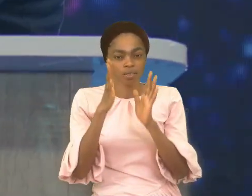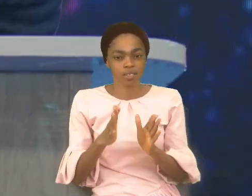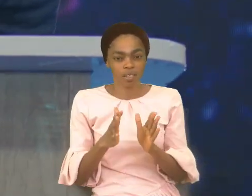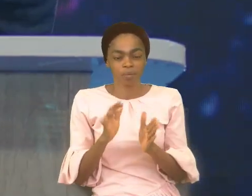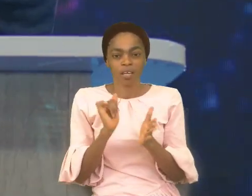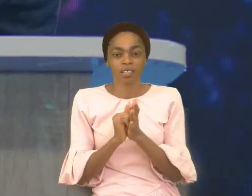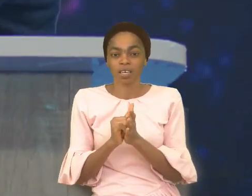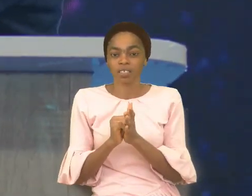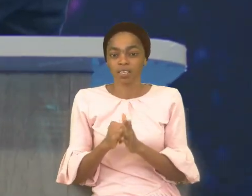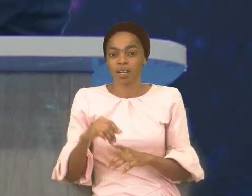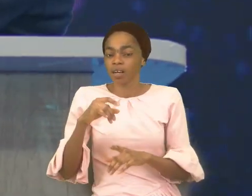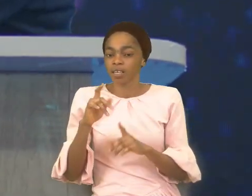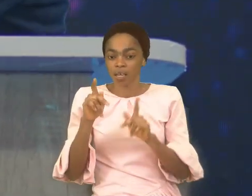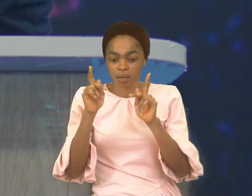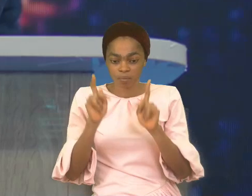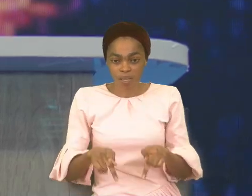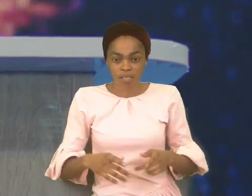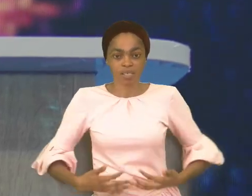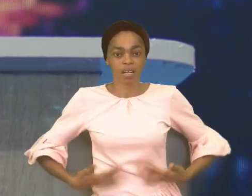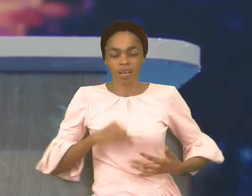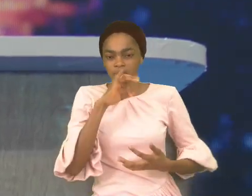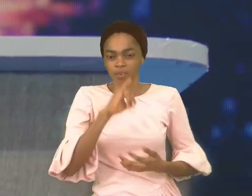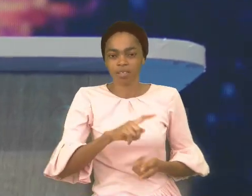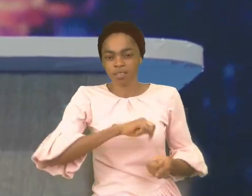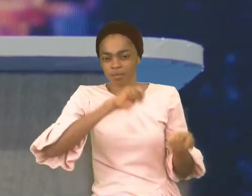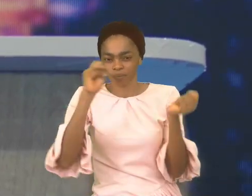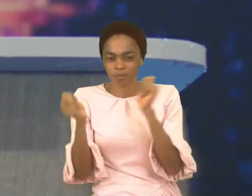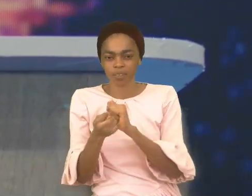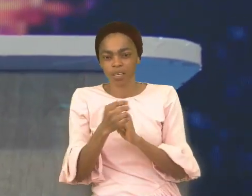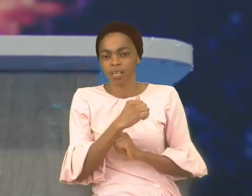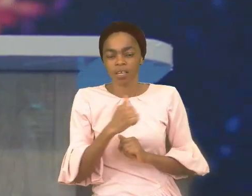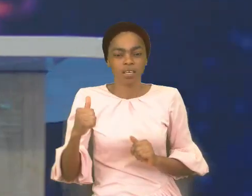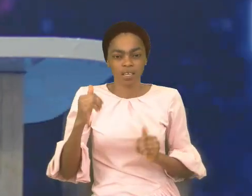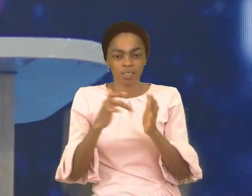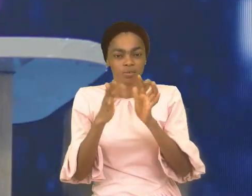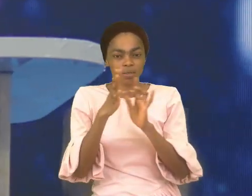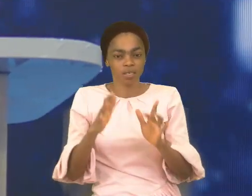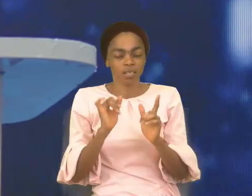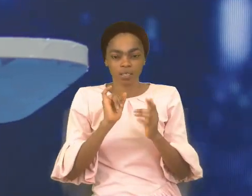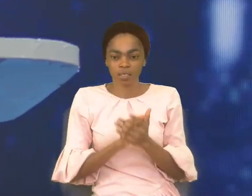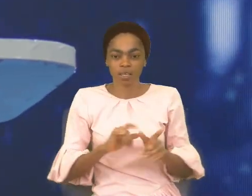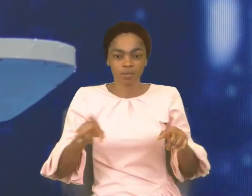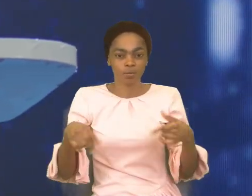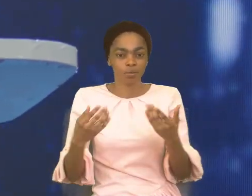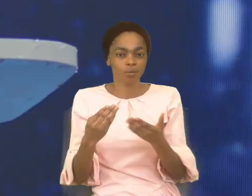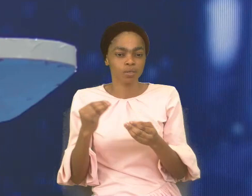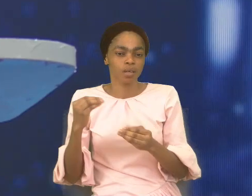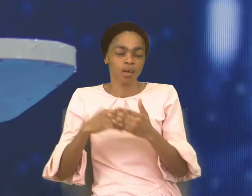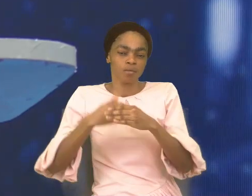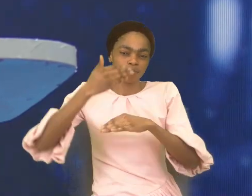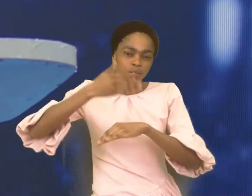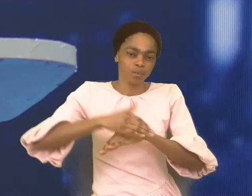goes beyond thinking of the things, the mundane things of this world, and you become